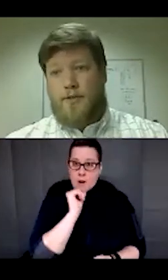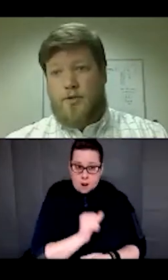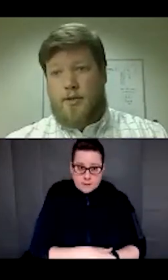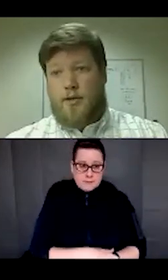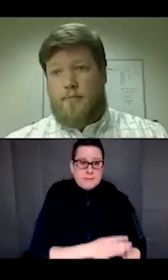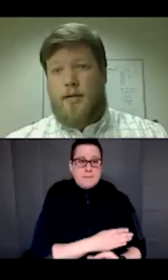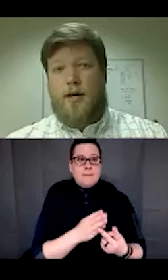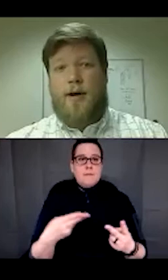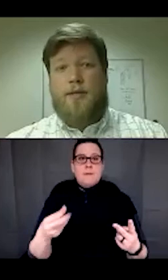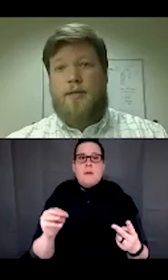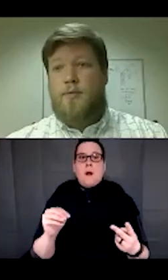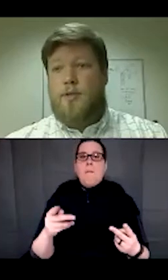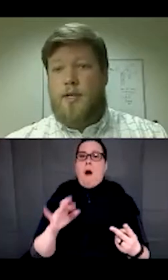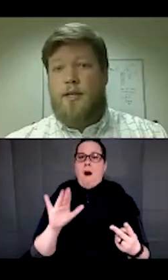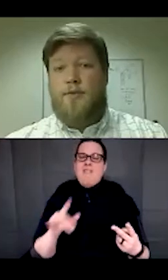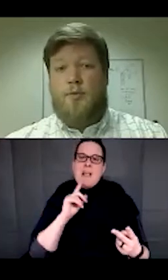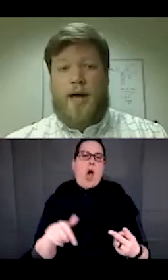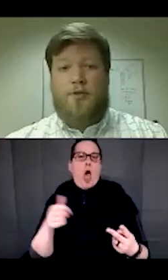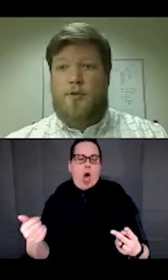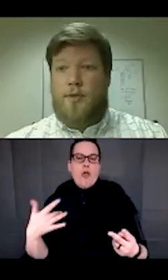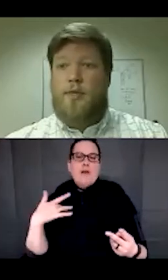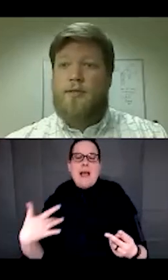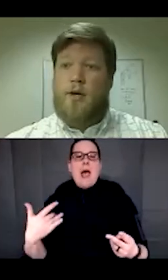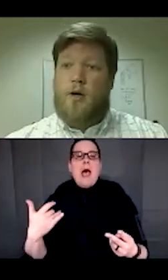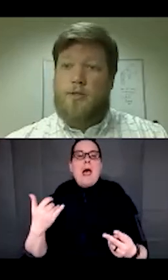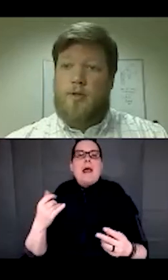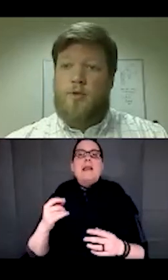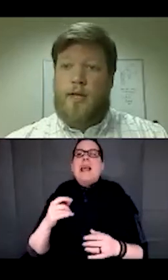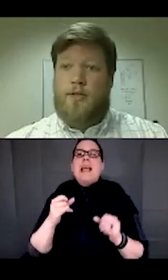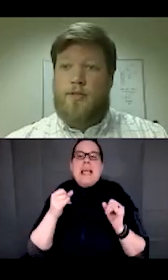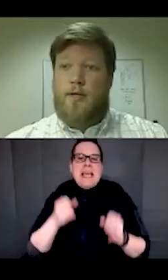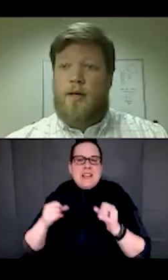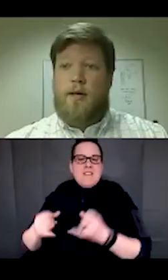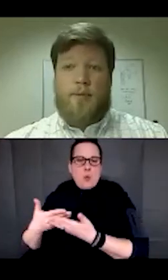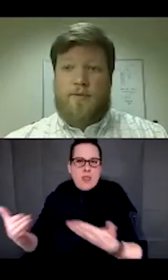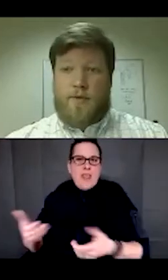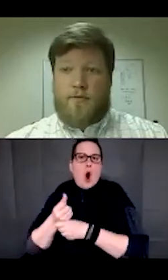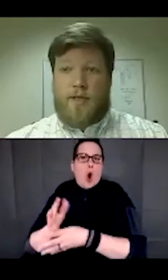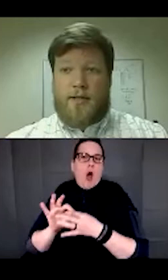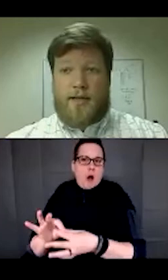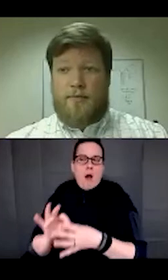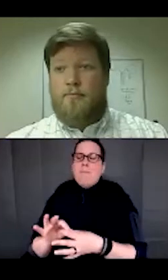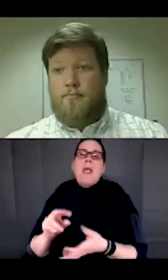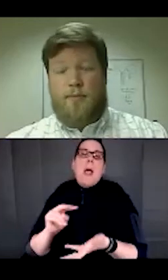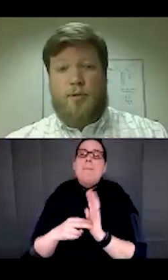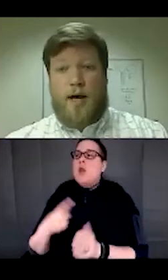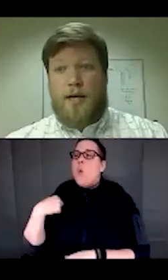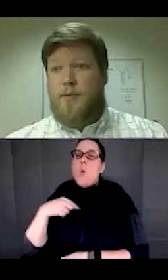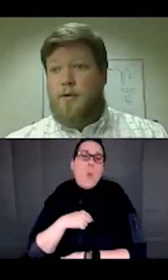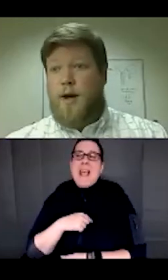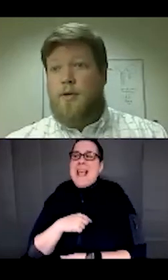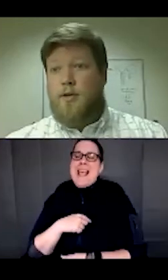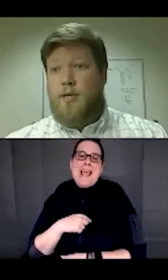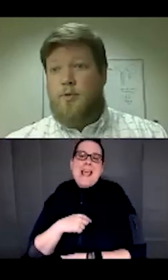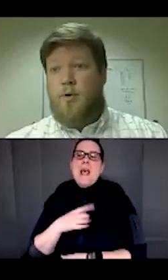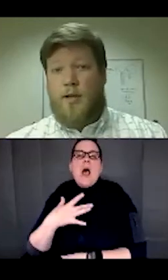Homophily is usually the competing hypothesis, which is that individual attributes are the things that cause social connections. Birds of a feather flock together. People like being